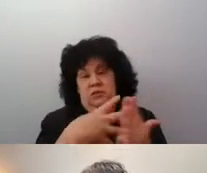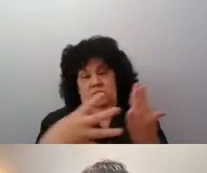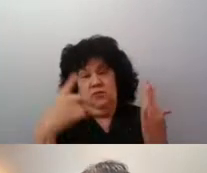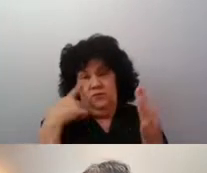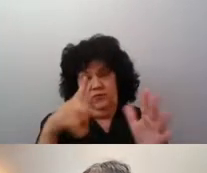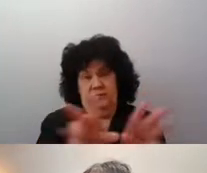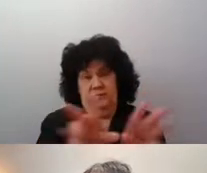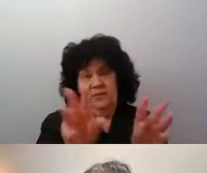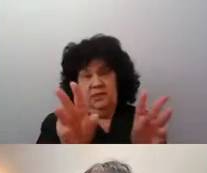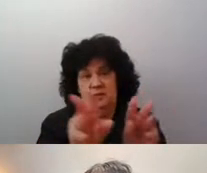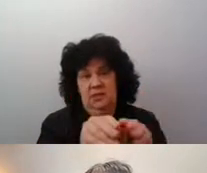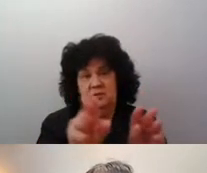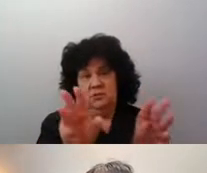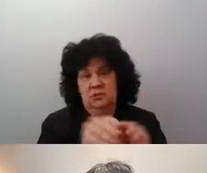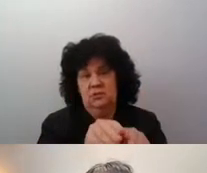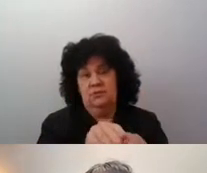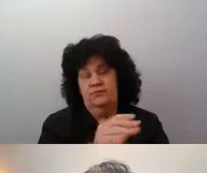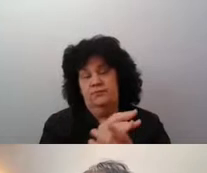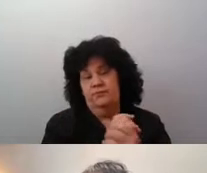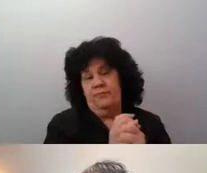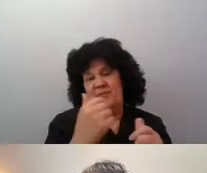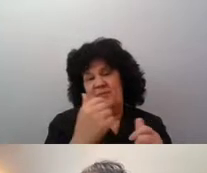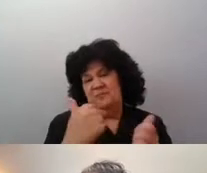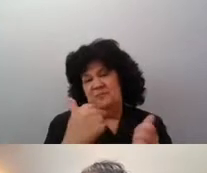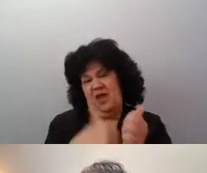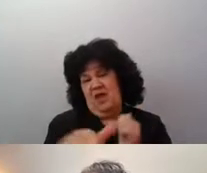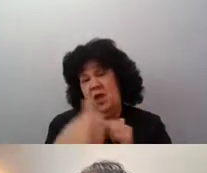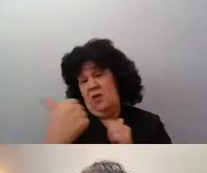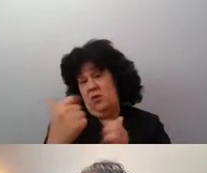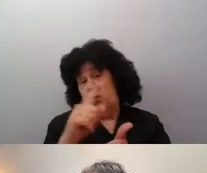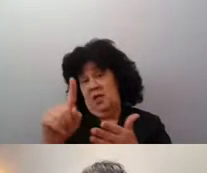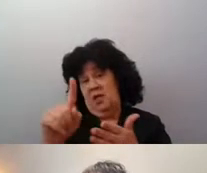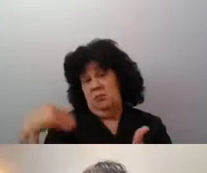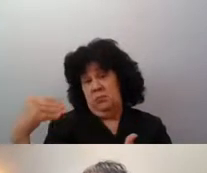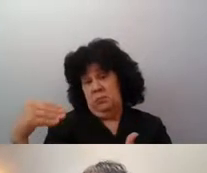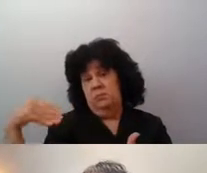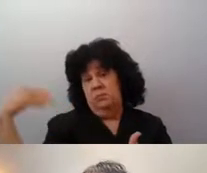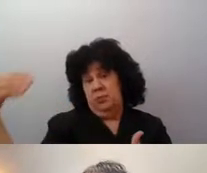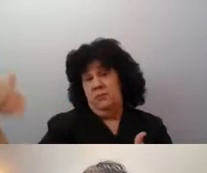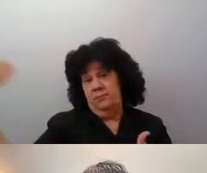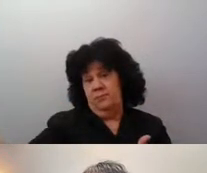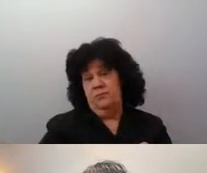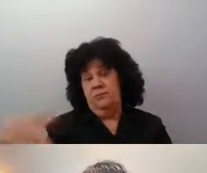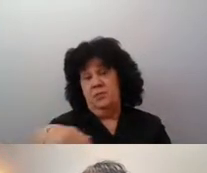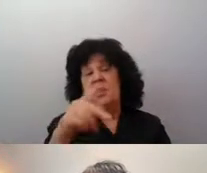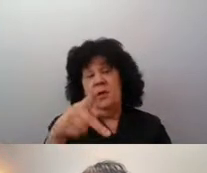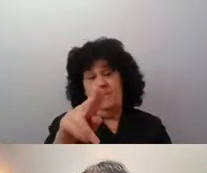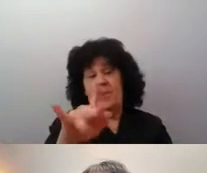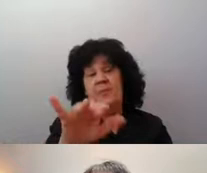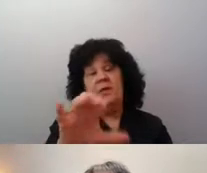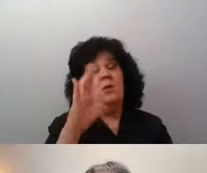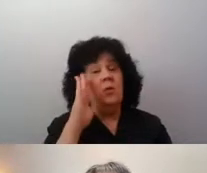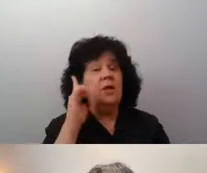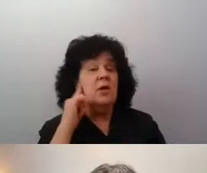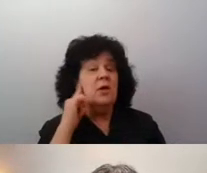they're going to be at a pace of about every other week for each subcommittee. So there's going to be a lot. The public will be hearing about it 15